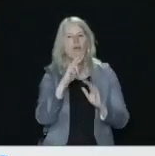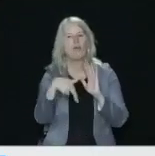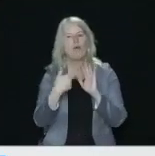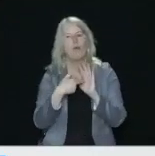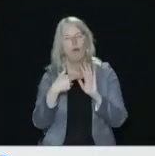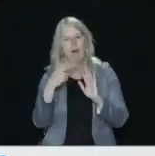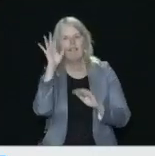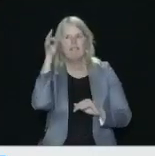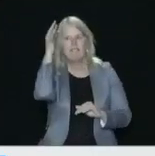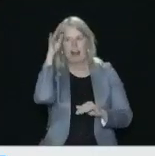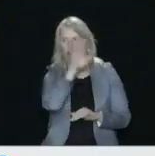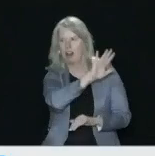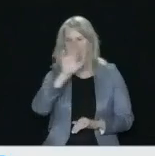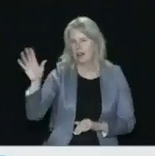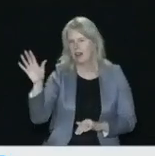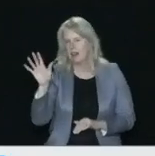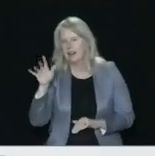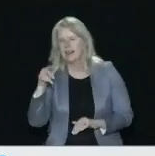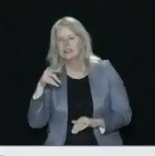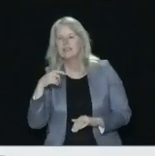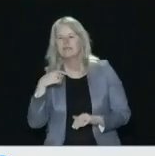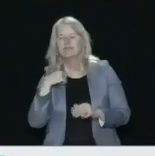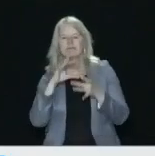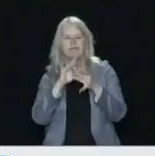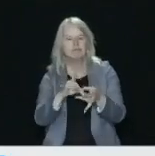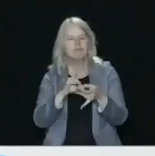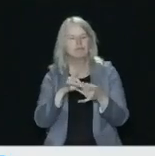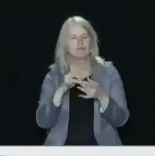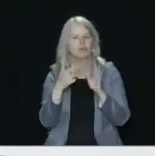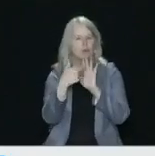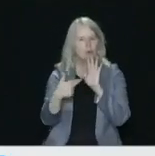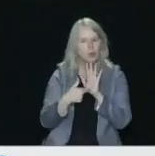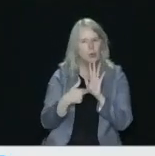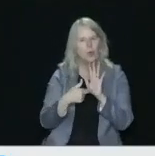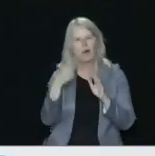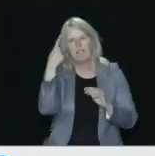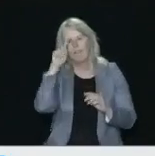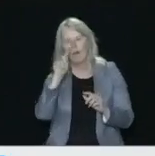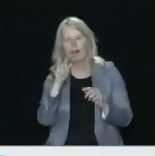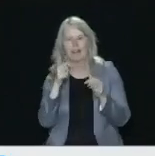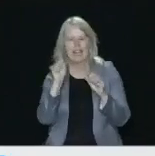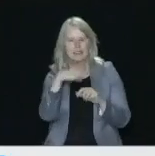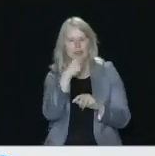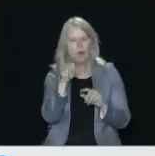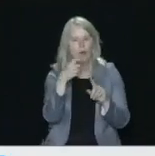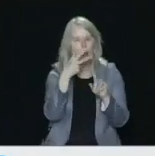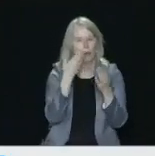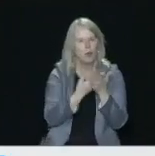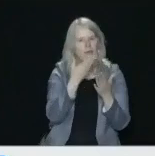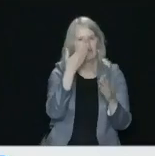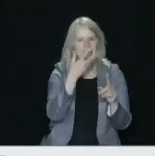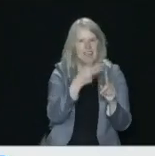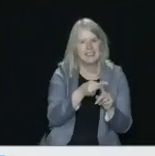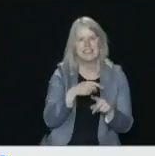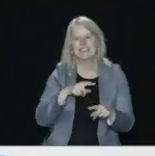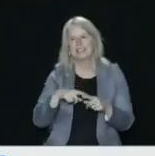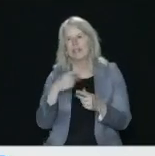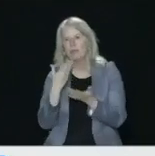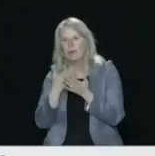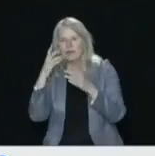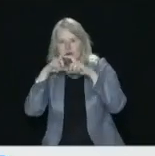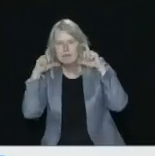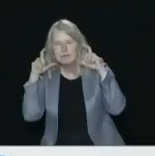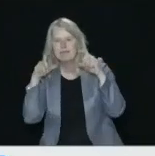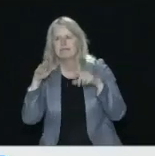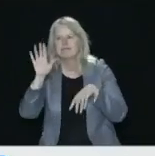is to inform Canadians about the activity within their communities. And so we'll